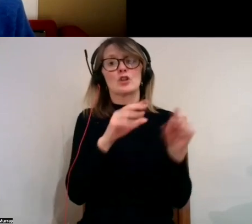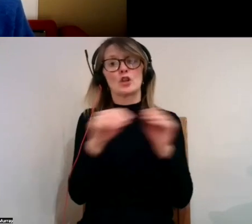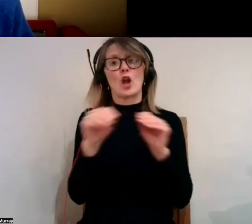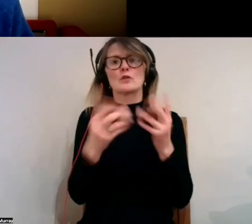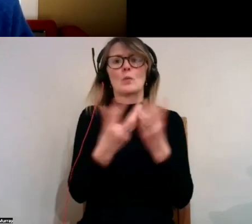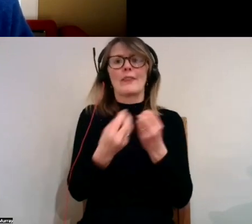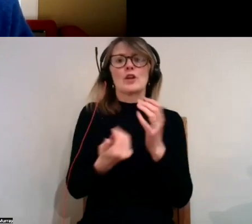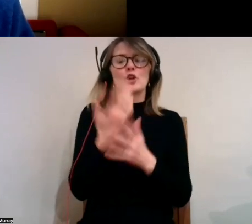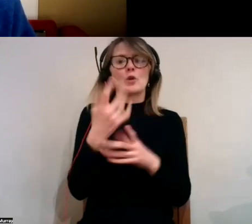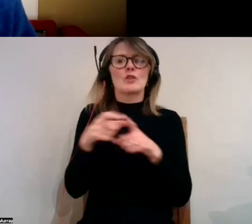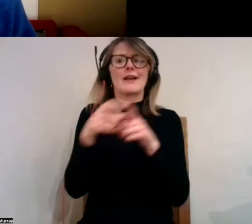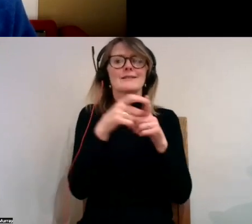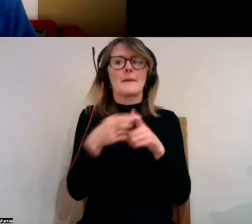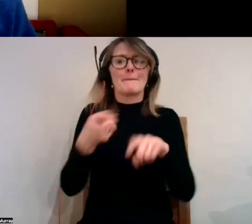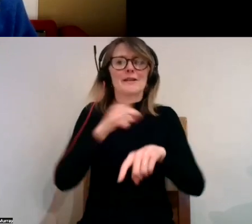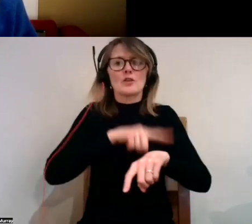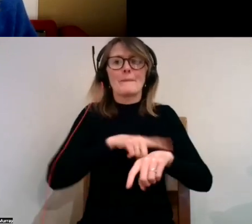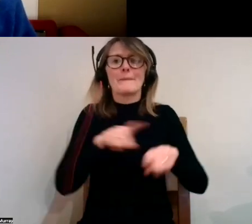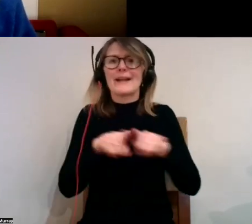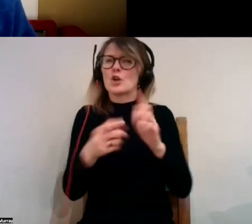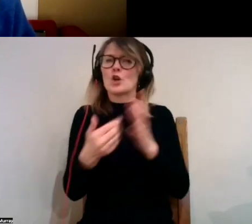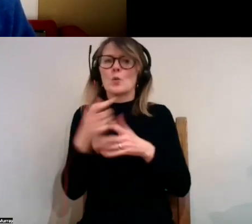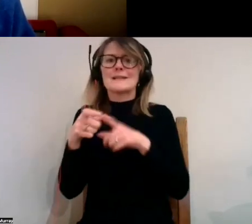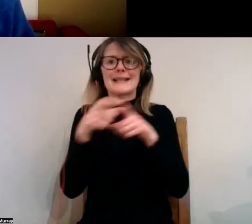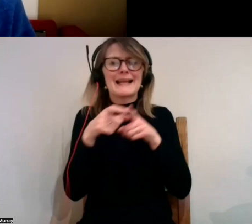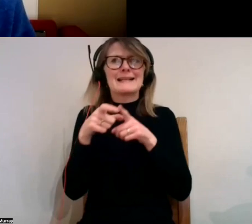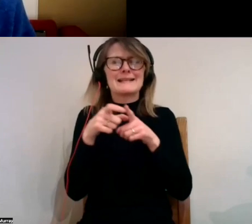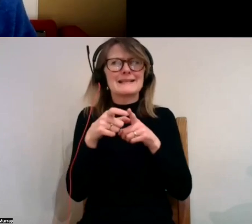bishops and with new deans, actually quite often those